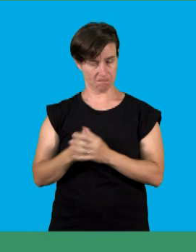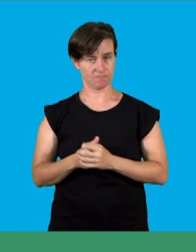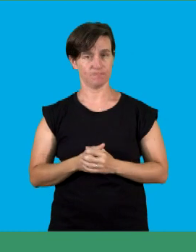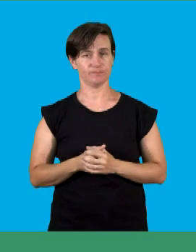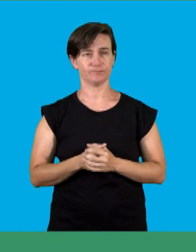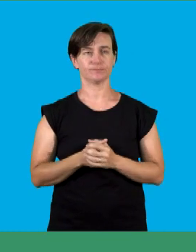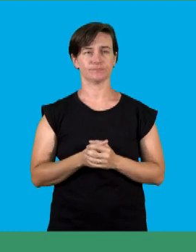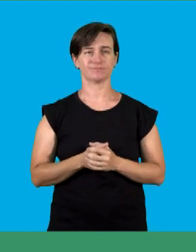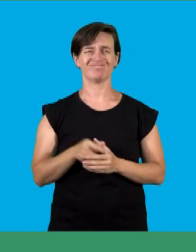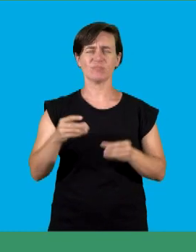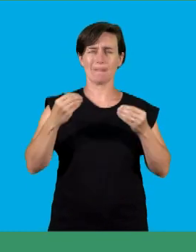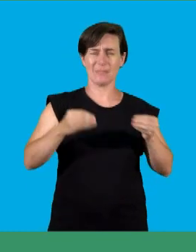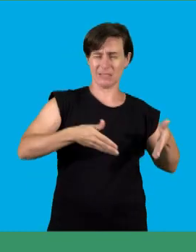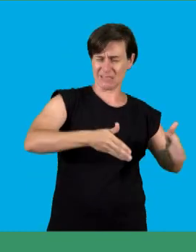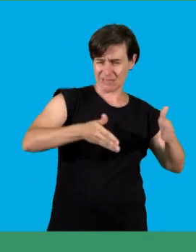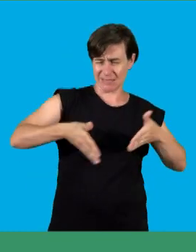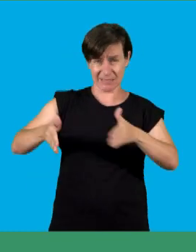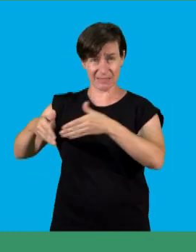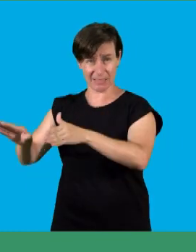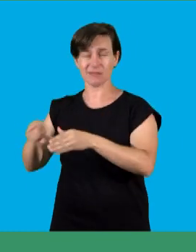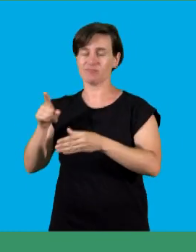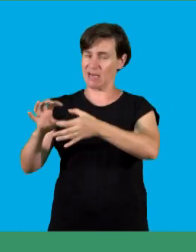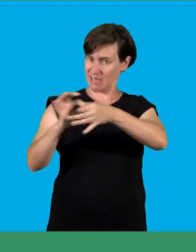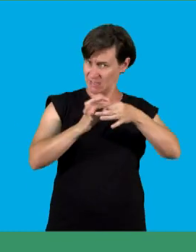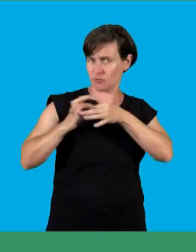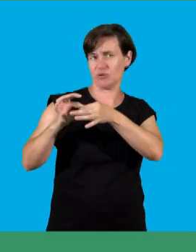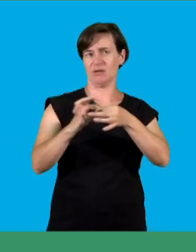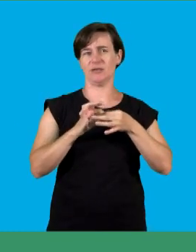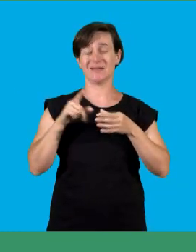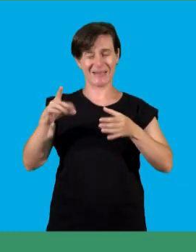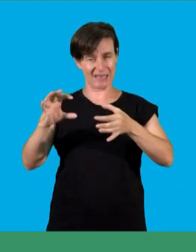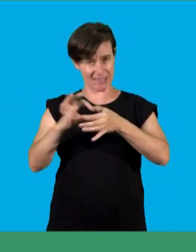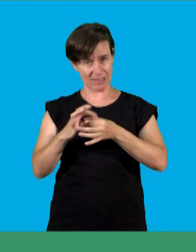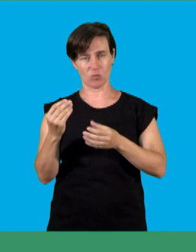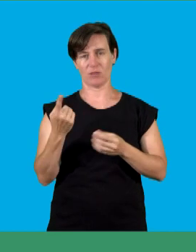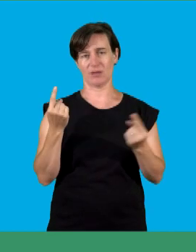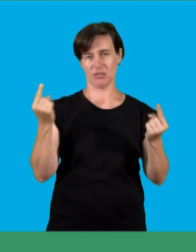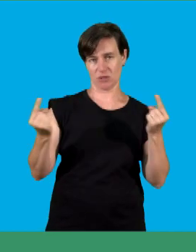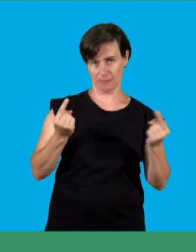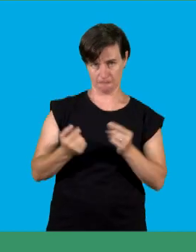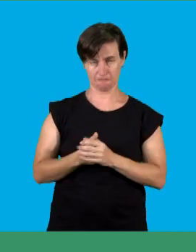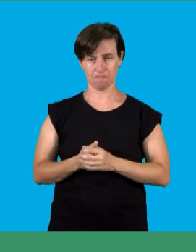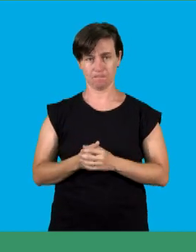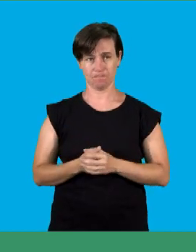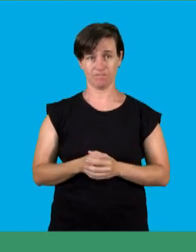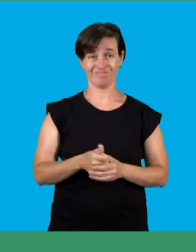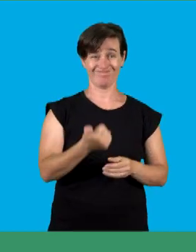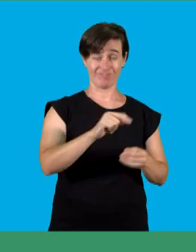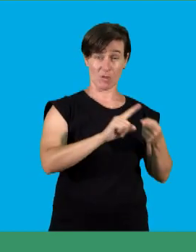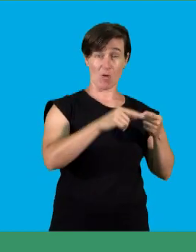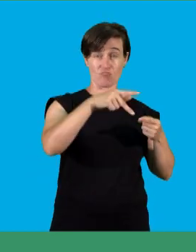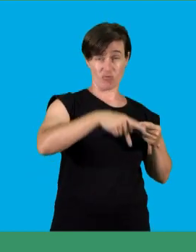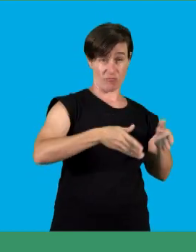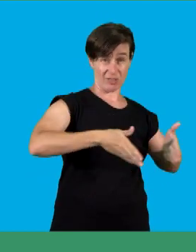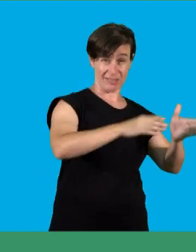Business sectors are therefore interrelated and connected with each other. The primary sector depends on